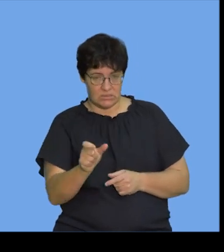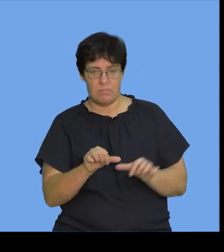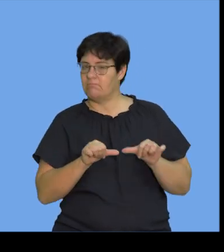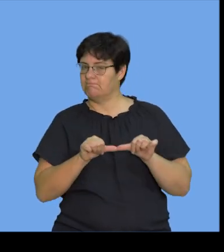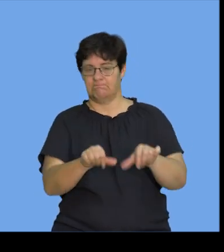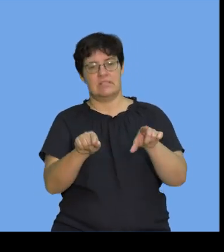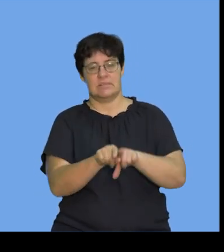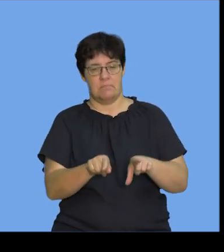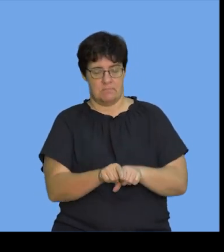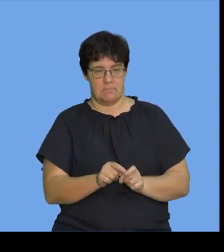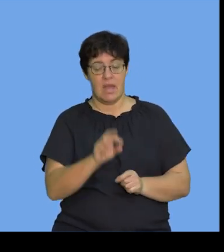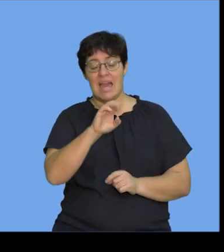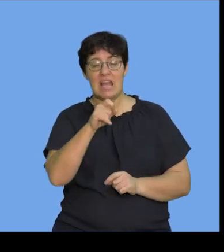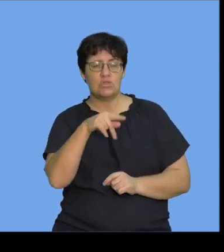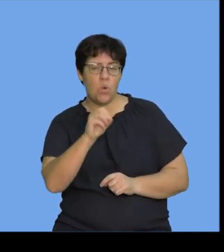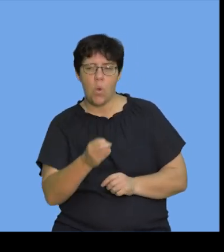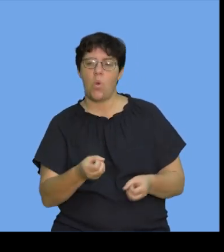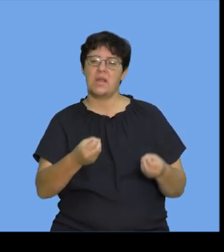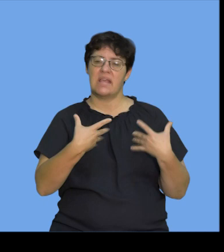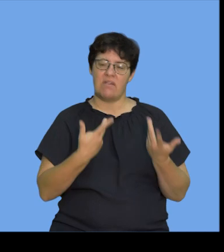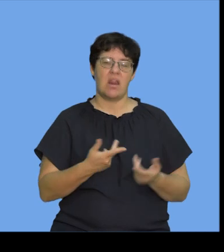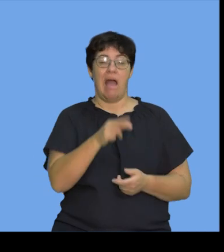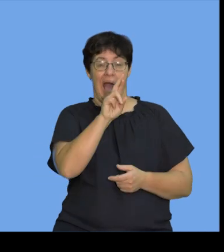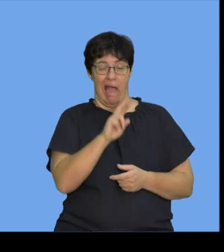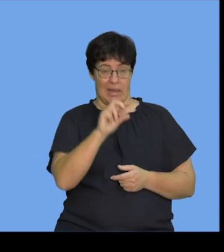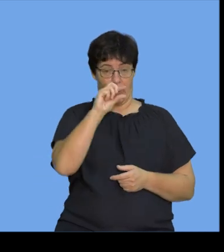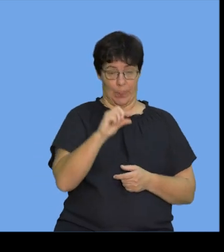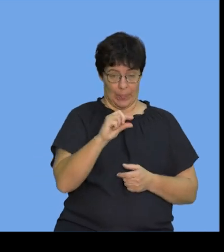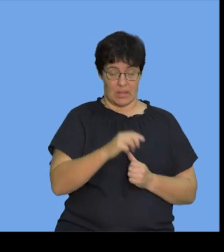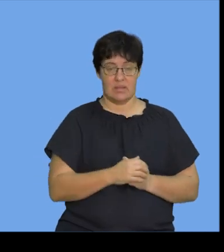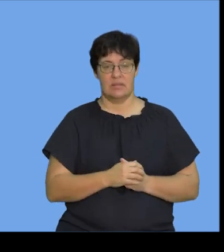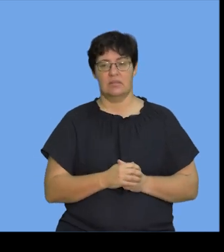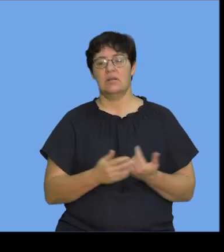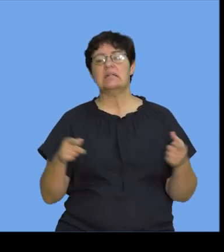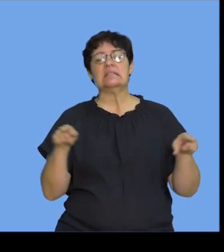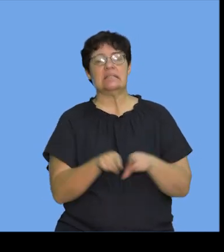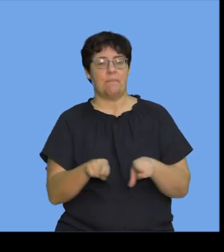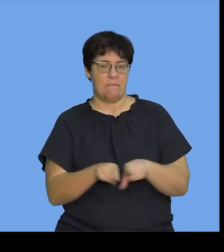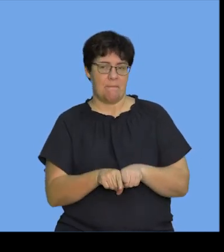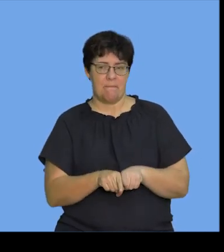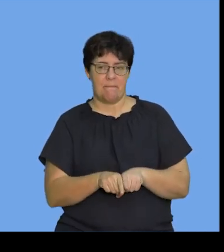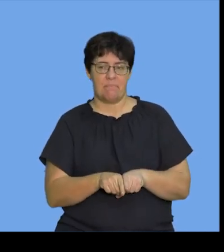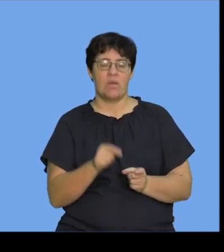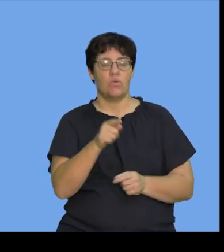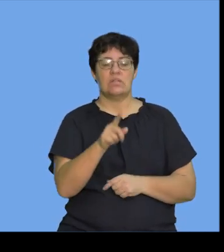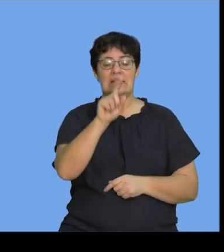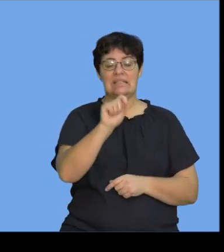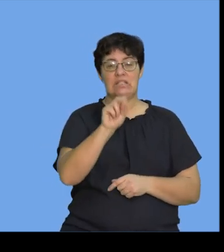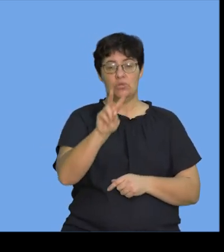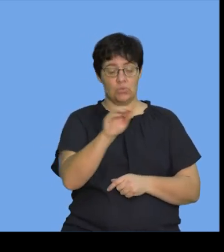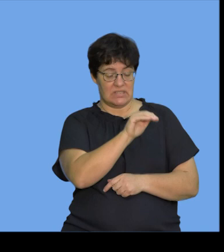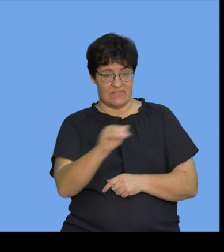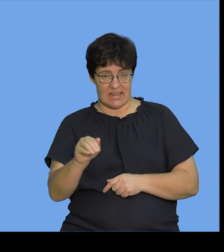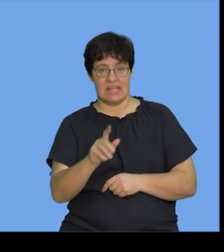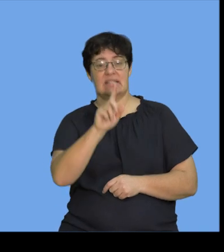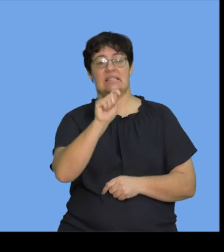constant. So the ratio is normally given by a small letter r, which is the same as you saying T2 divided